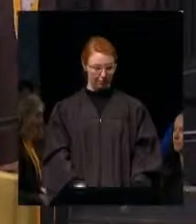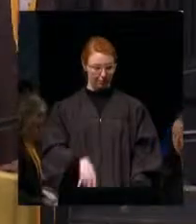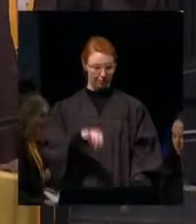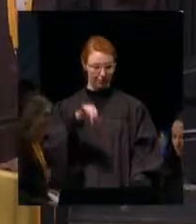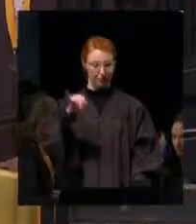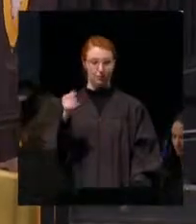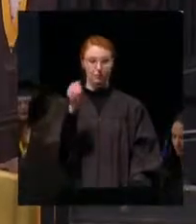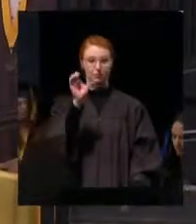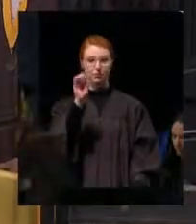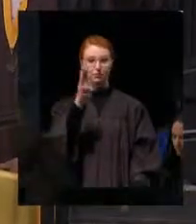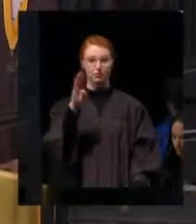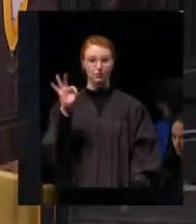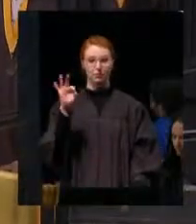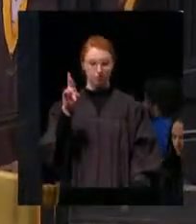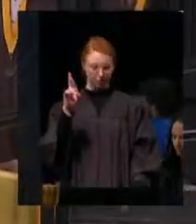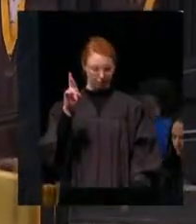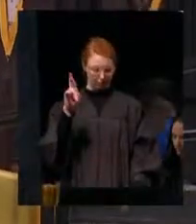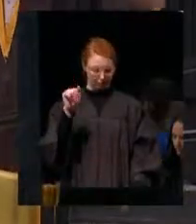Jacob Friese.